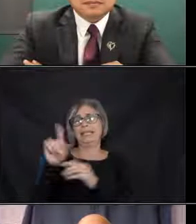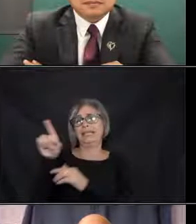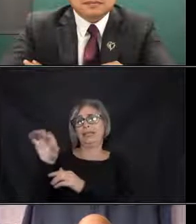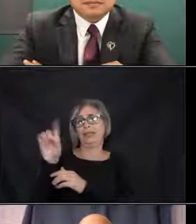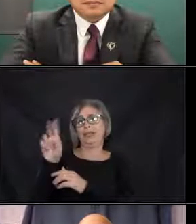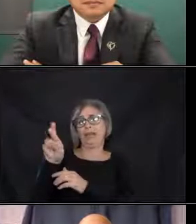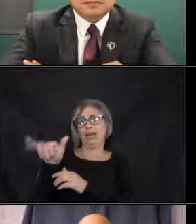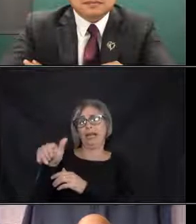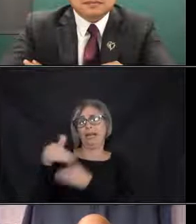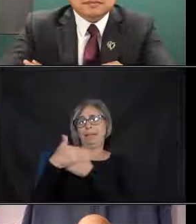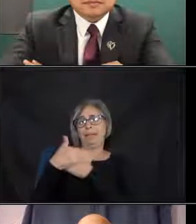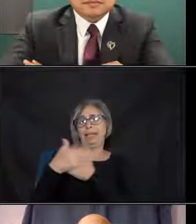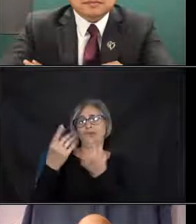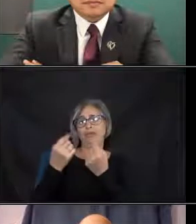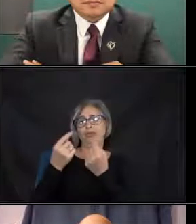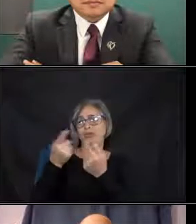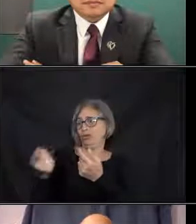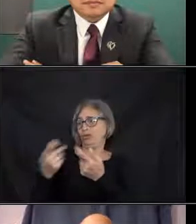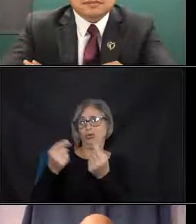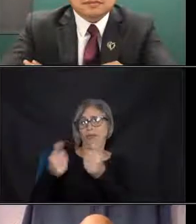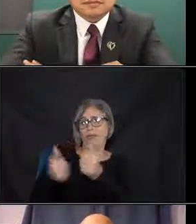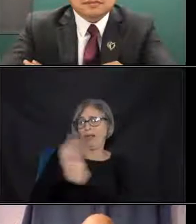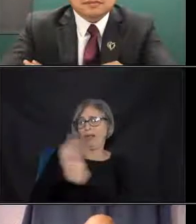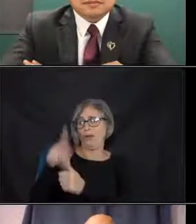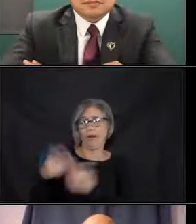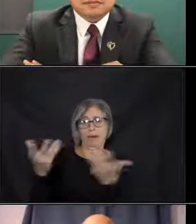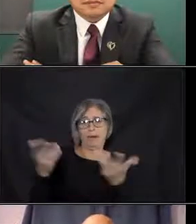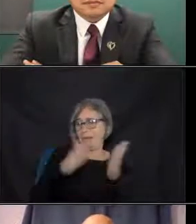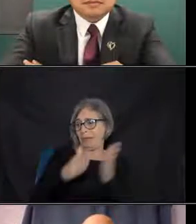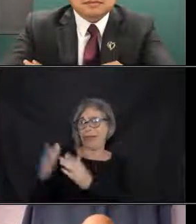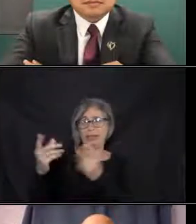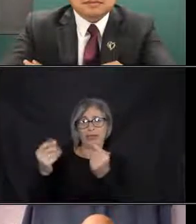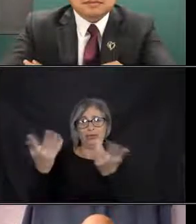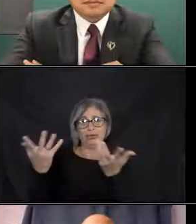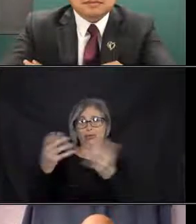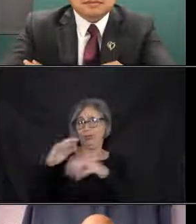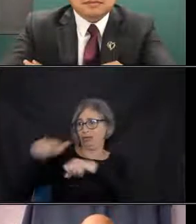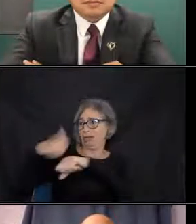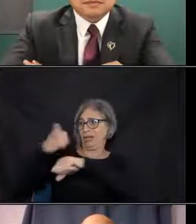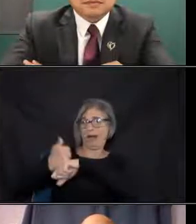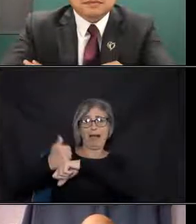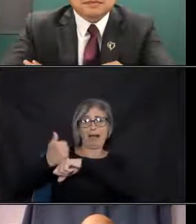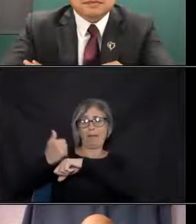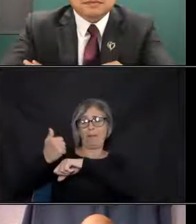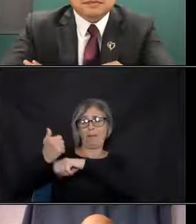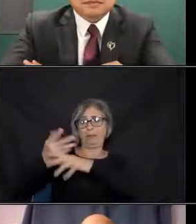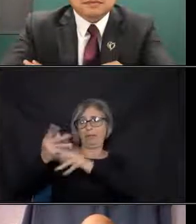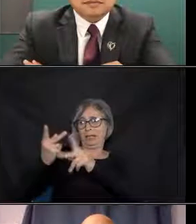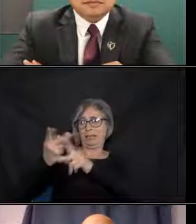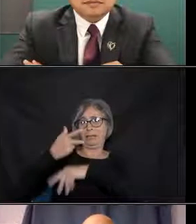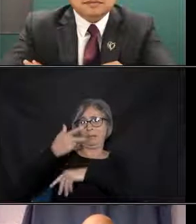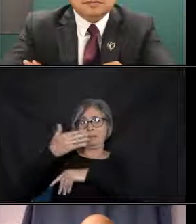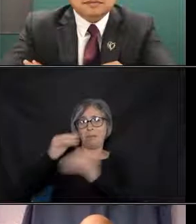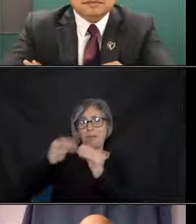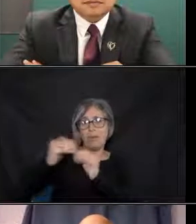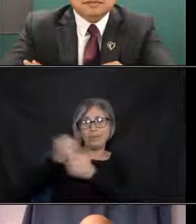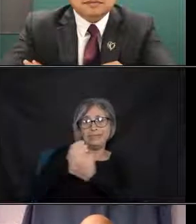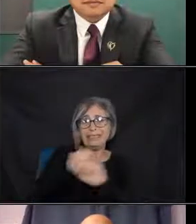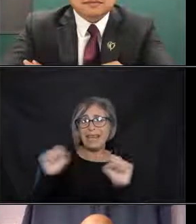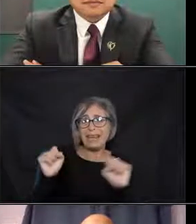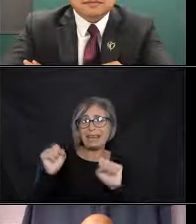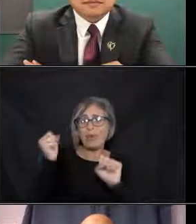done, like the follow-up? Are you guys planning on building a facility that the ATVs can be more safe, or like, what's